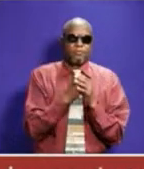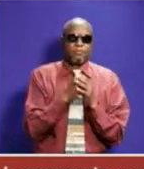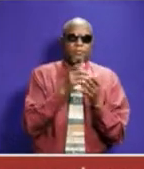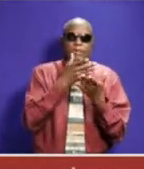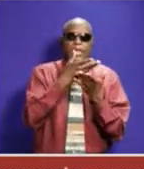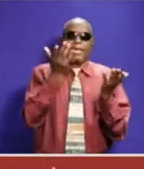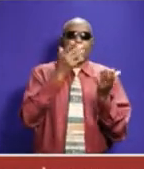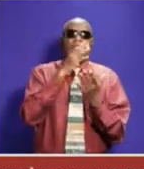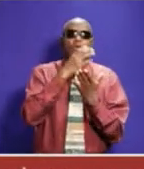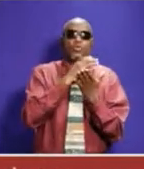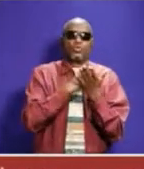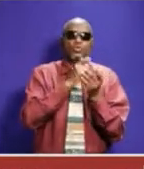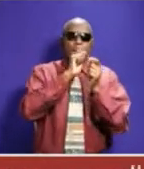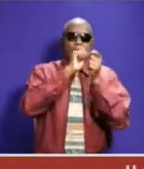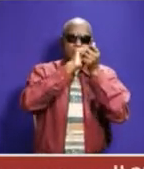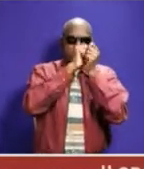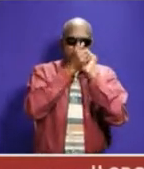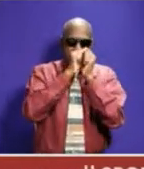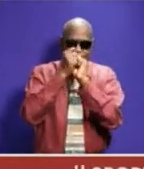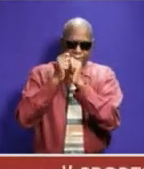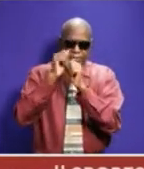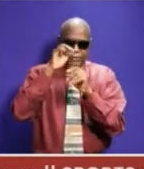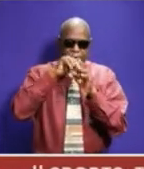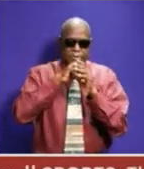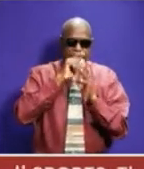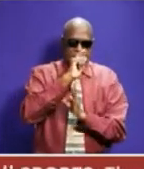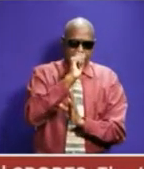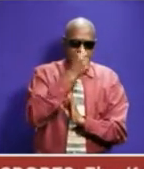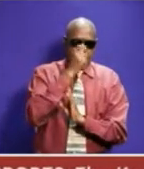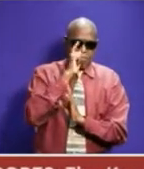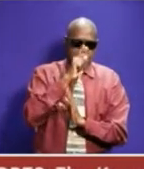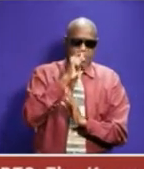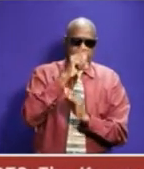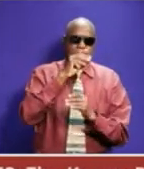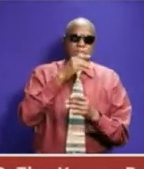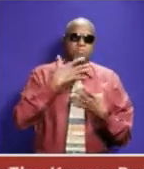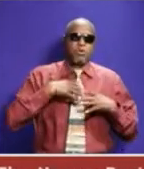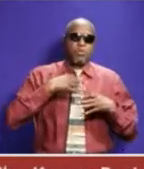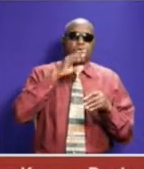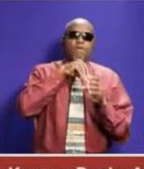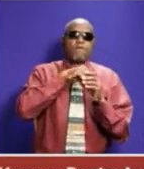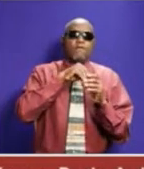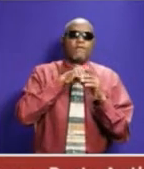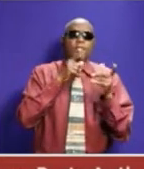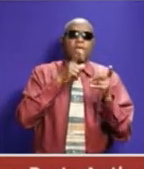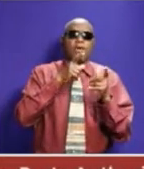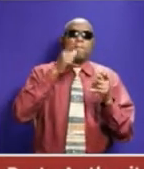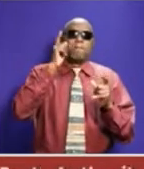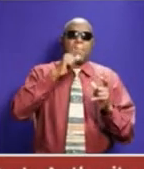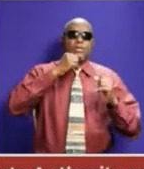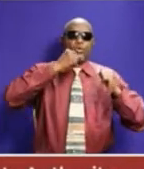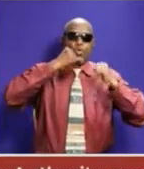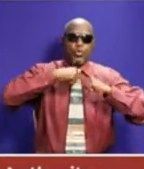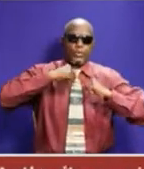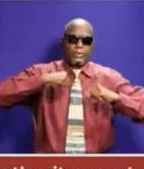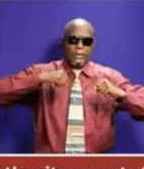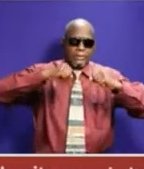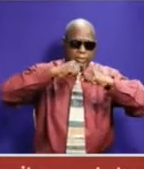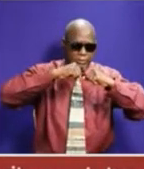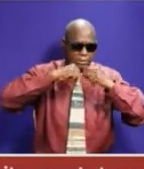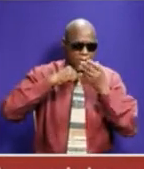any constitutional amendment in the country must be people driven, and there has to be consensus of the people